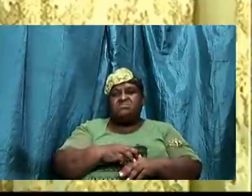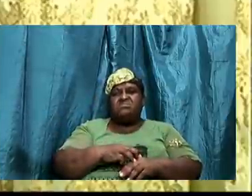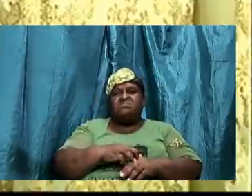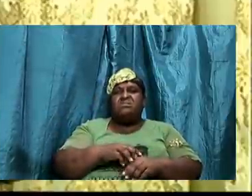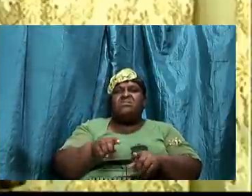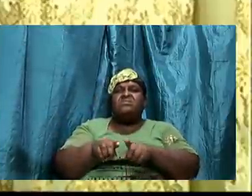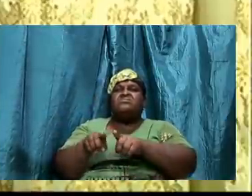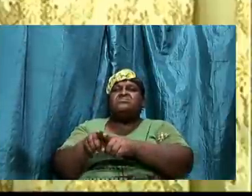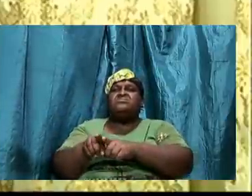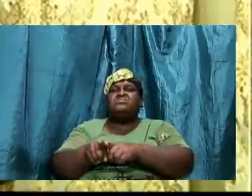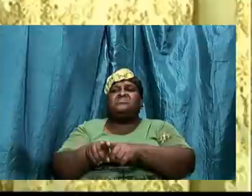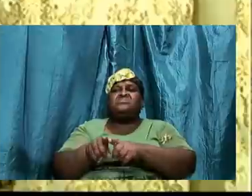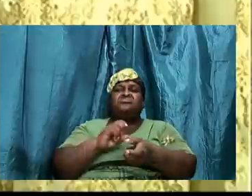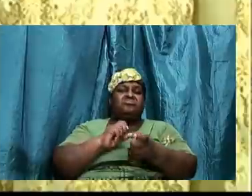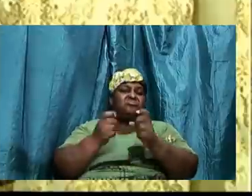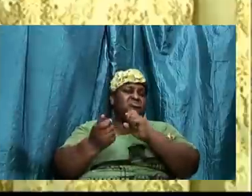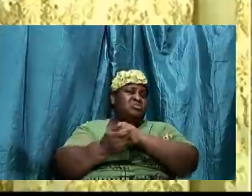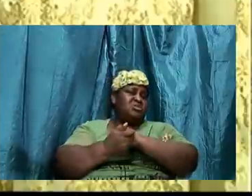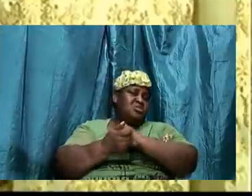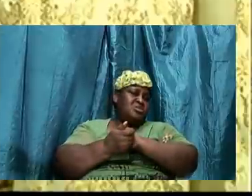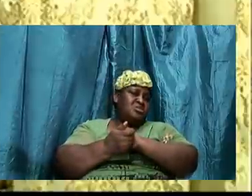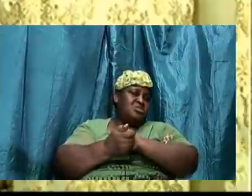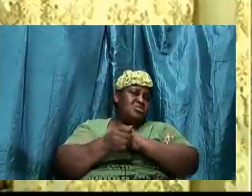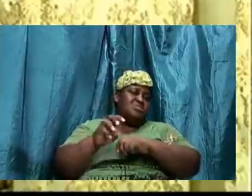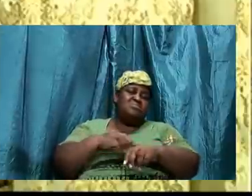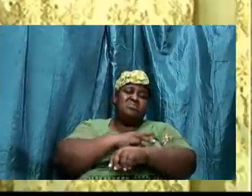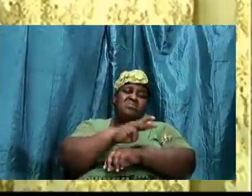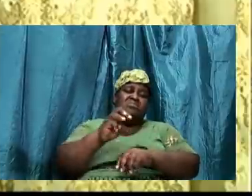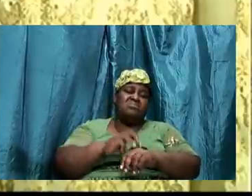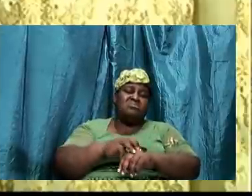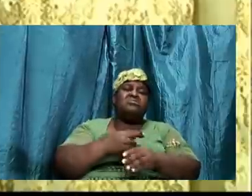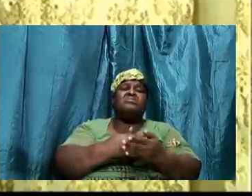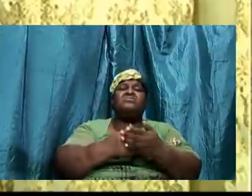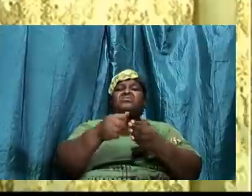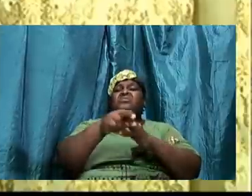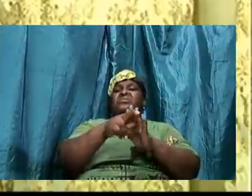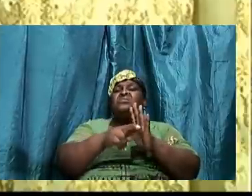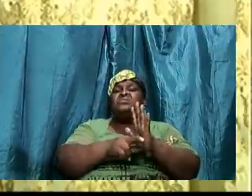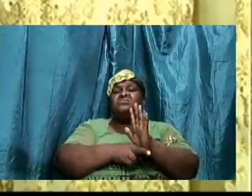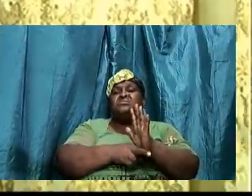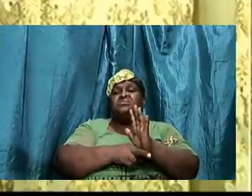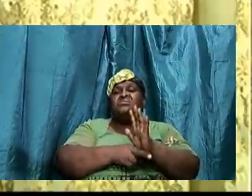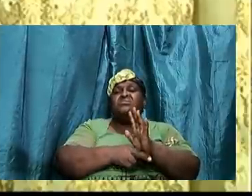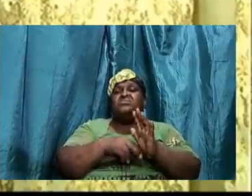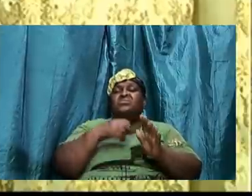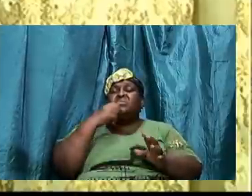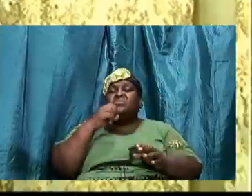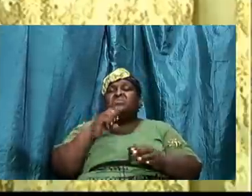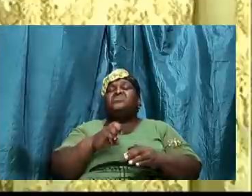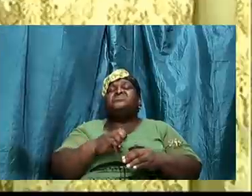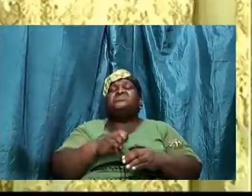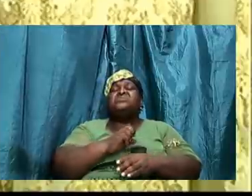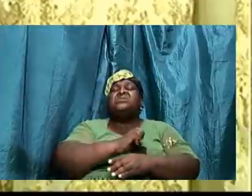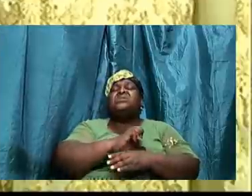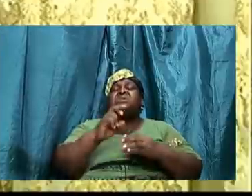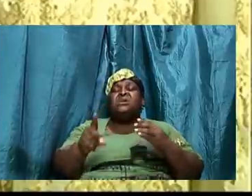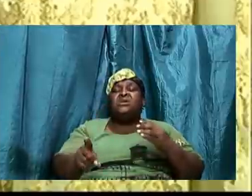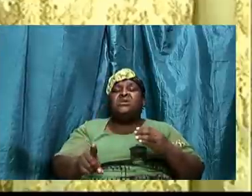also to be transformed as ministers of righteousness, whose end shall be according to their works.